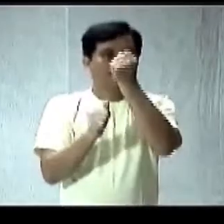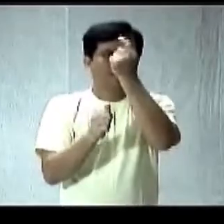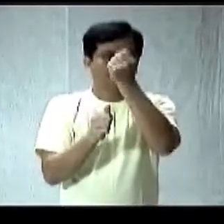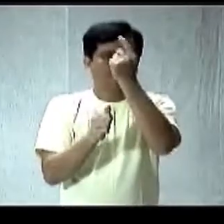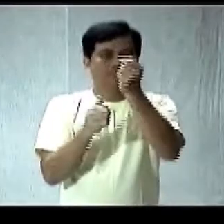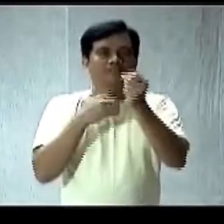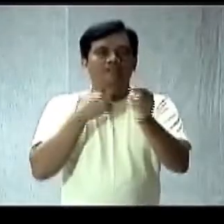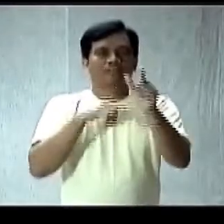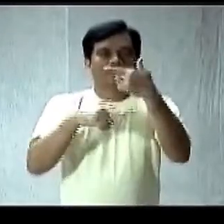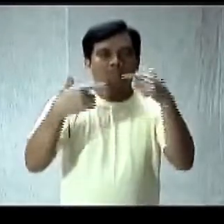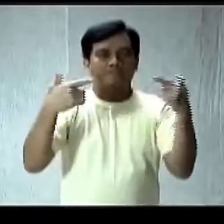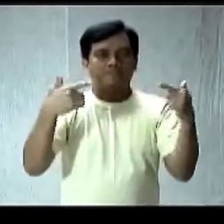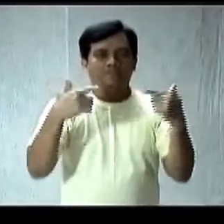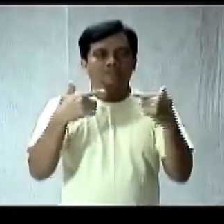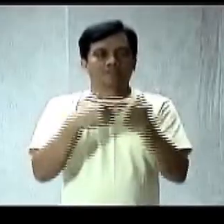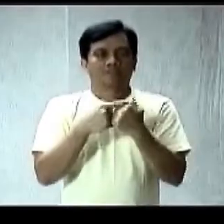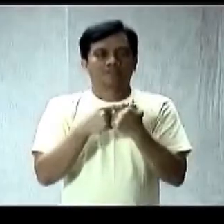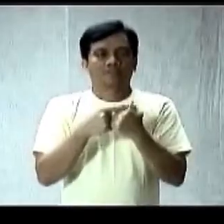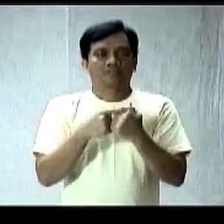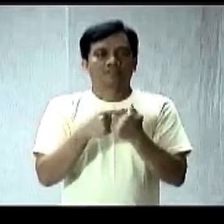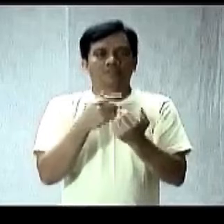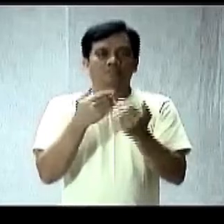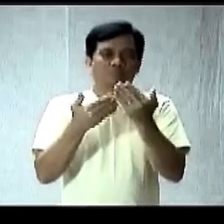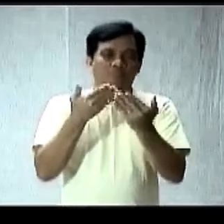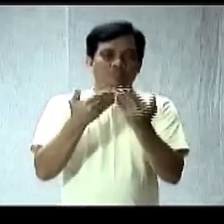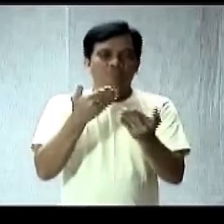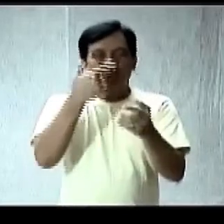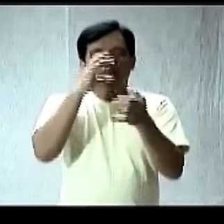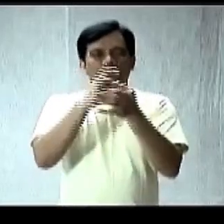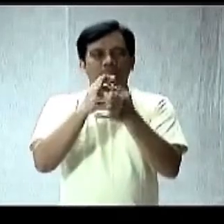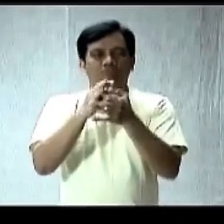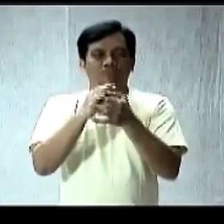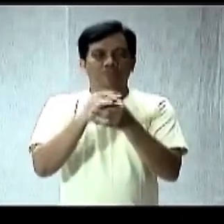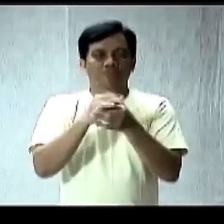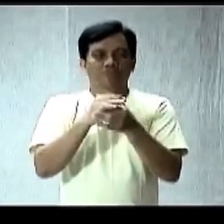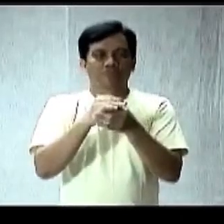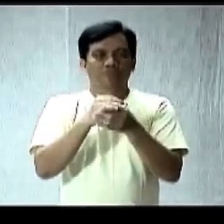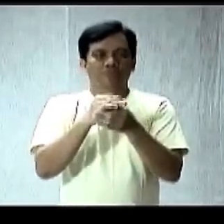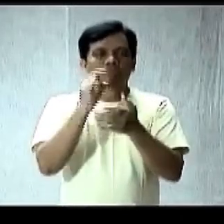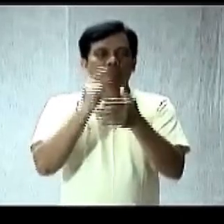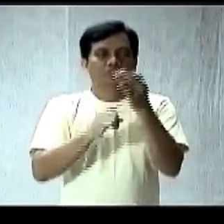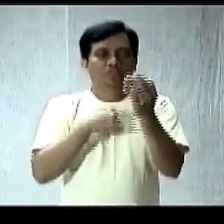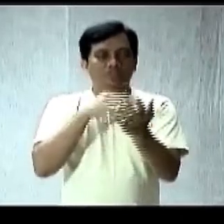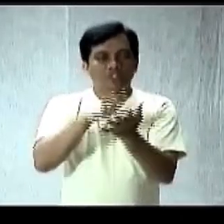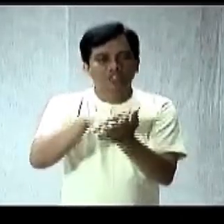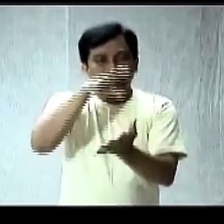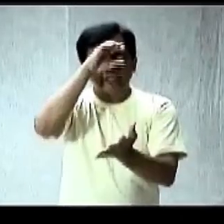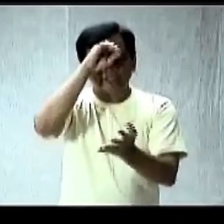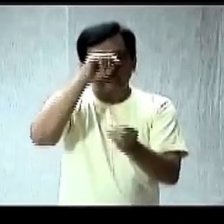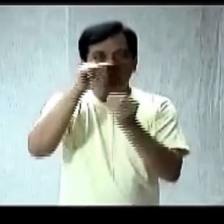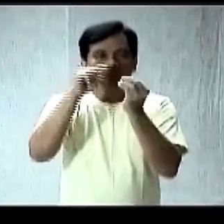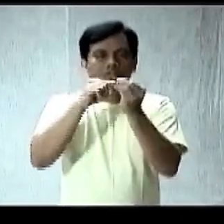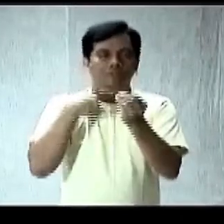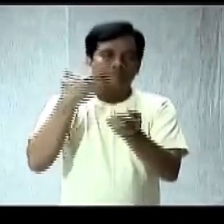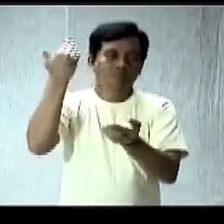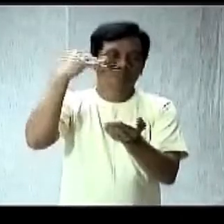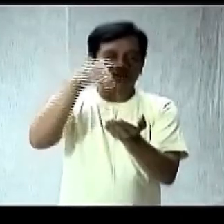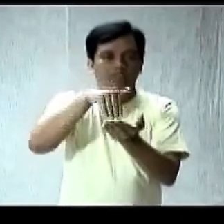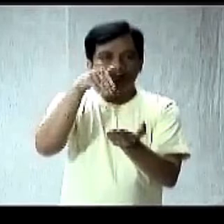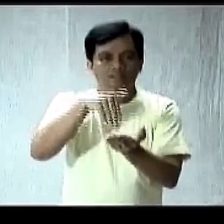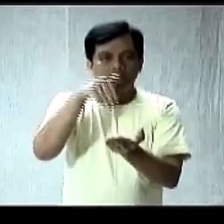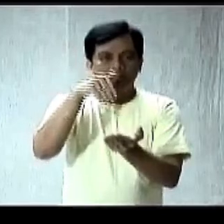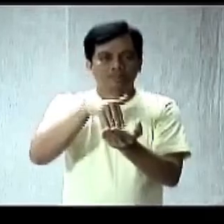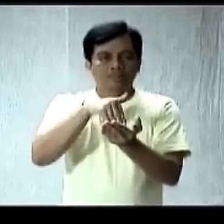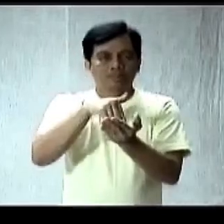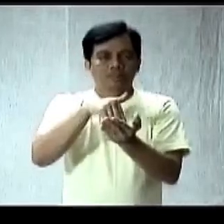to understand my designs. Aside from what I've learned when I was